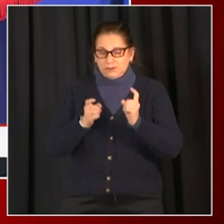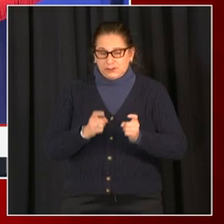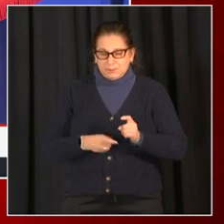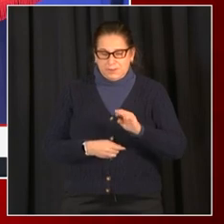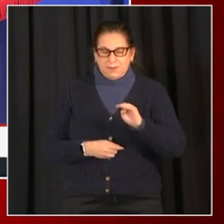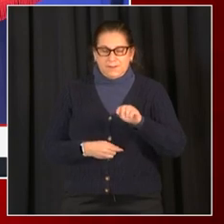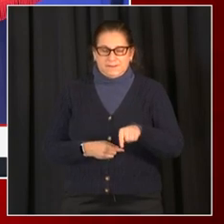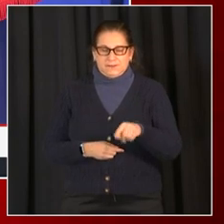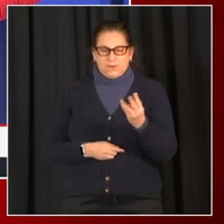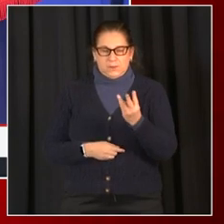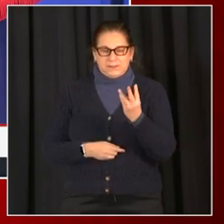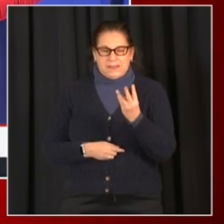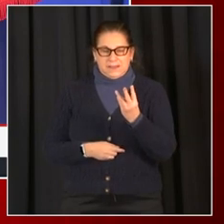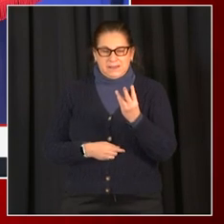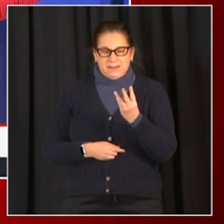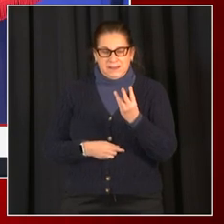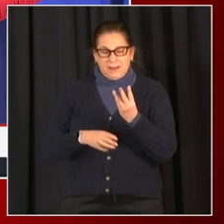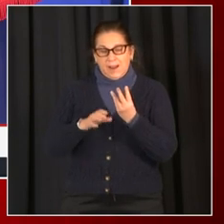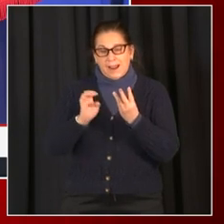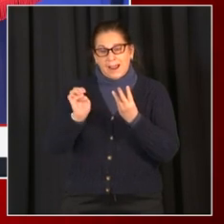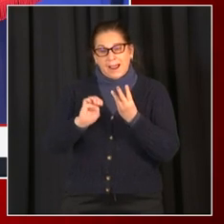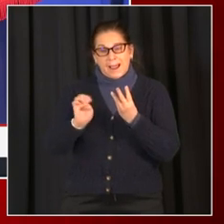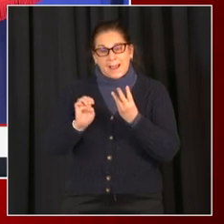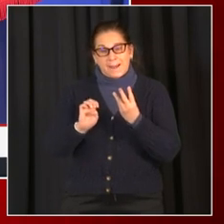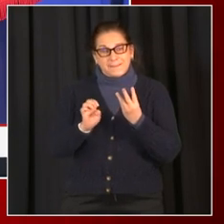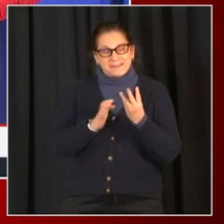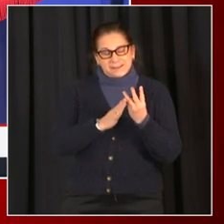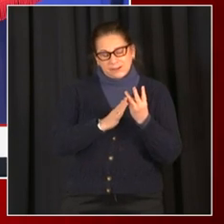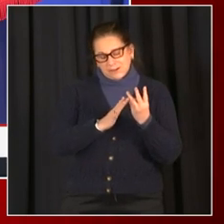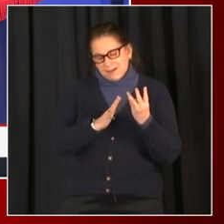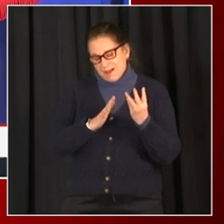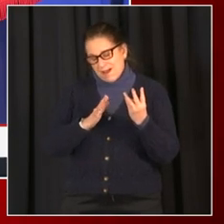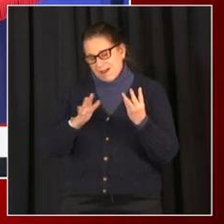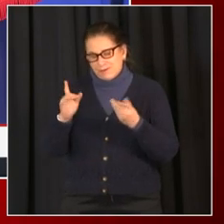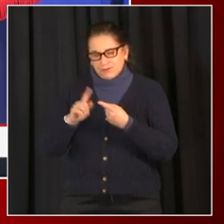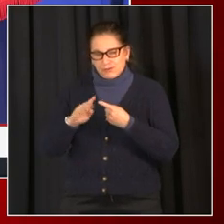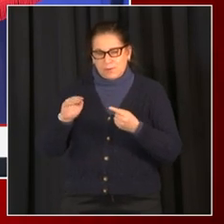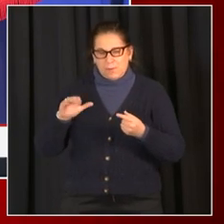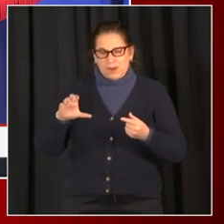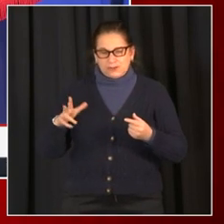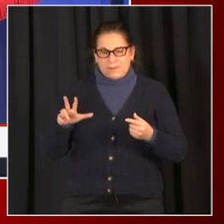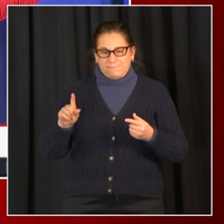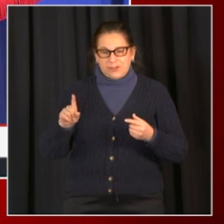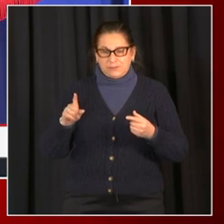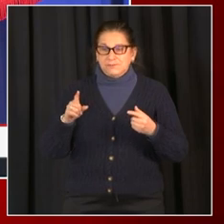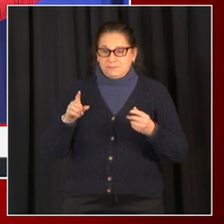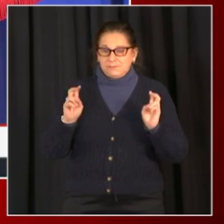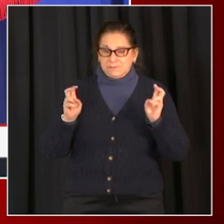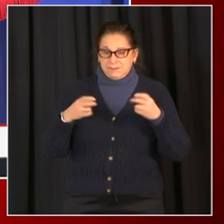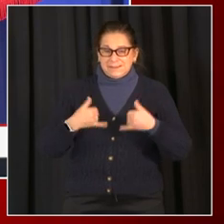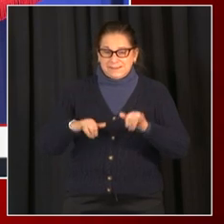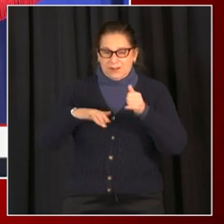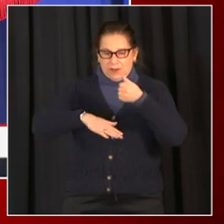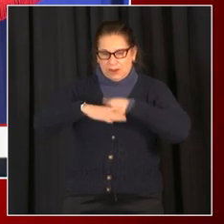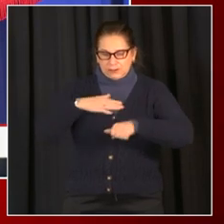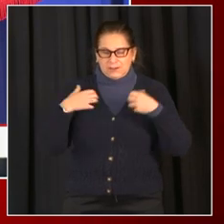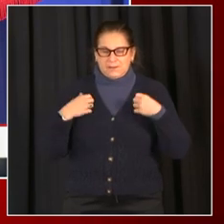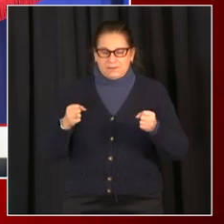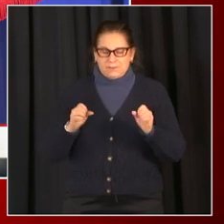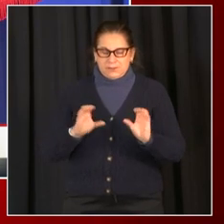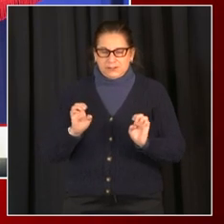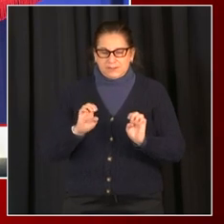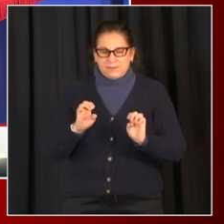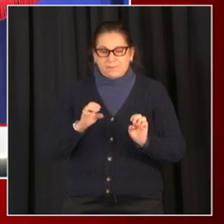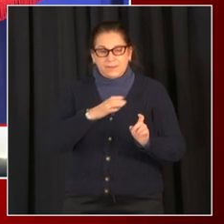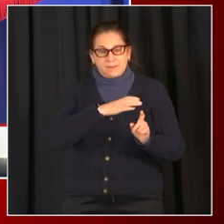public health emergency through March 31st. You will recall that the council